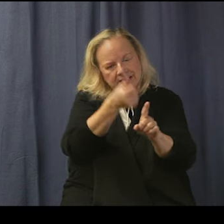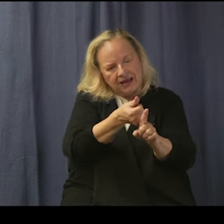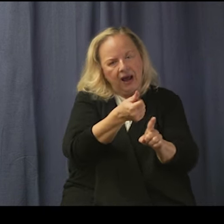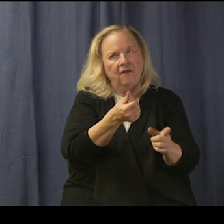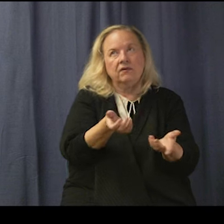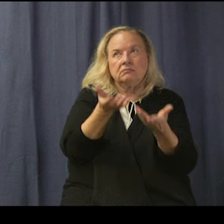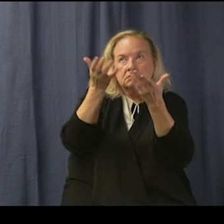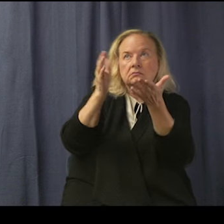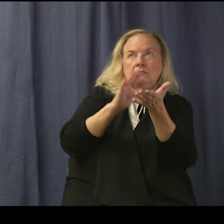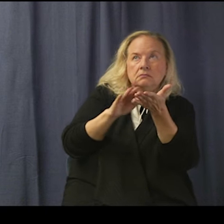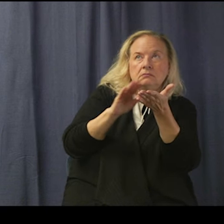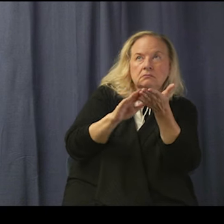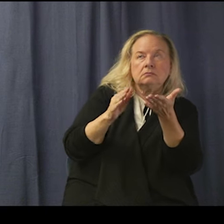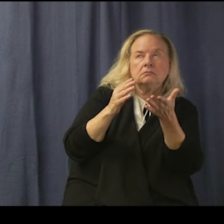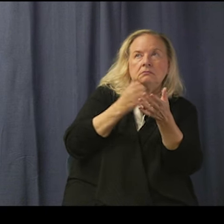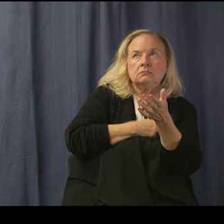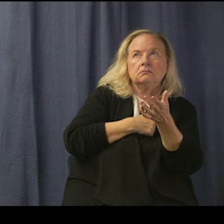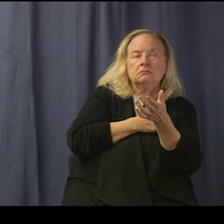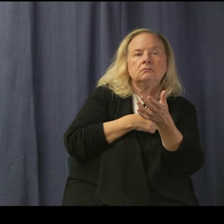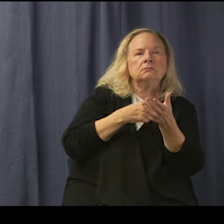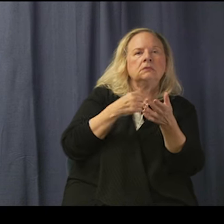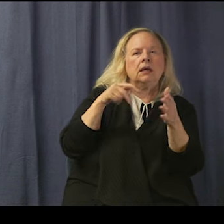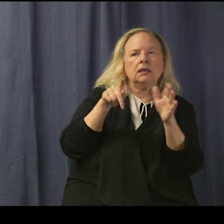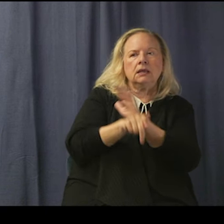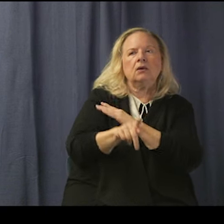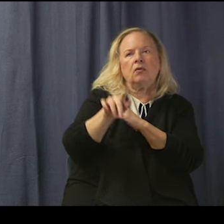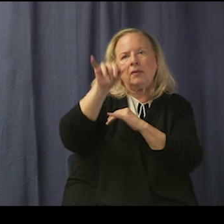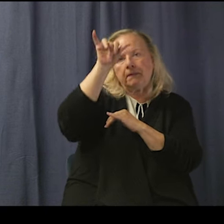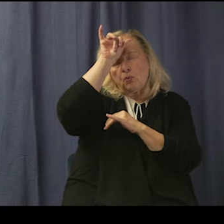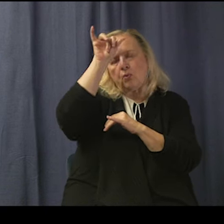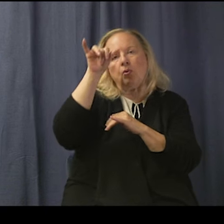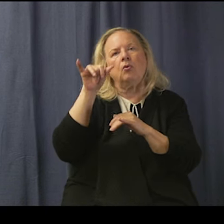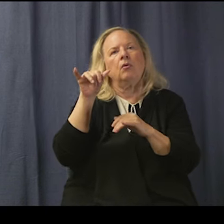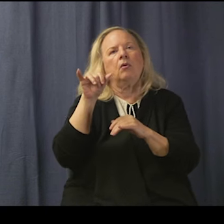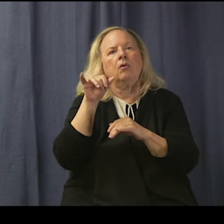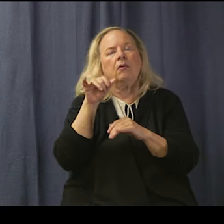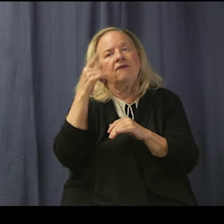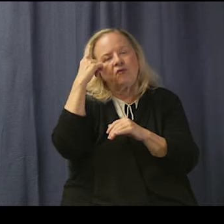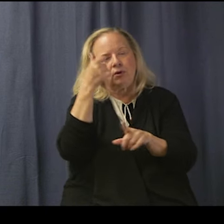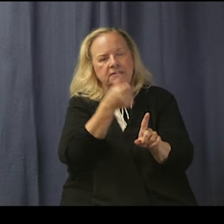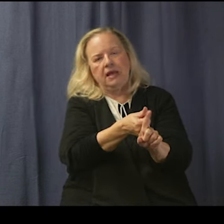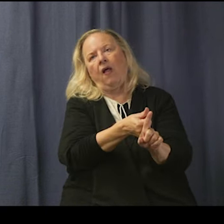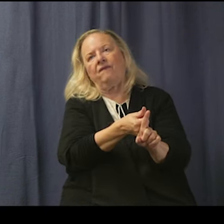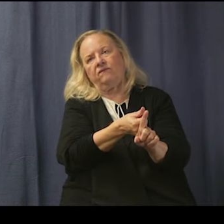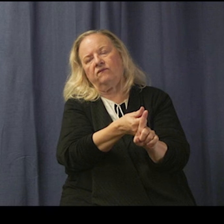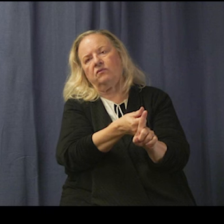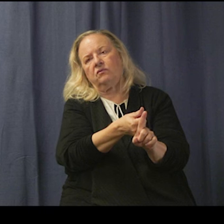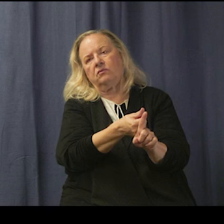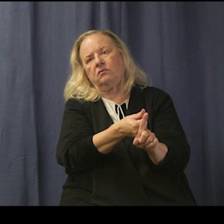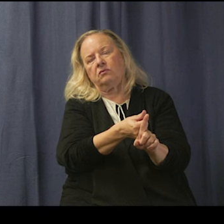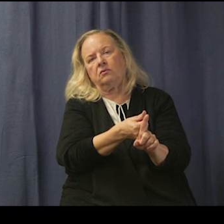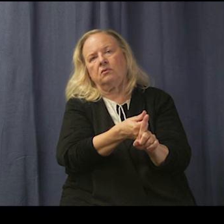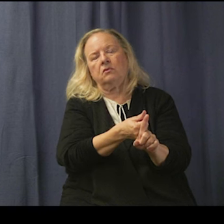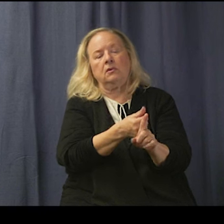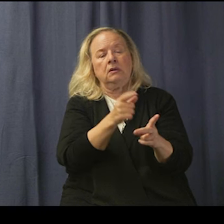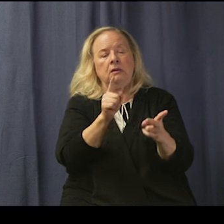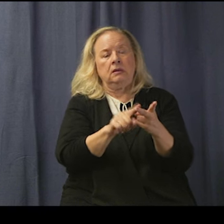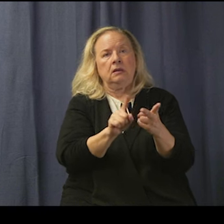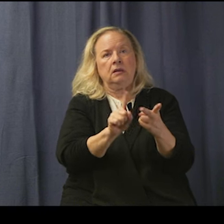for himself and his house, and kill the bullock of the sin offering, which is for himself. And then it says he has to take